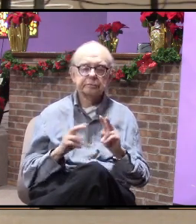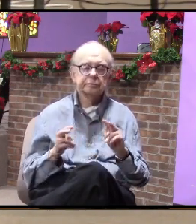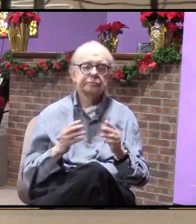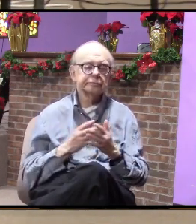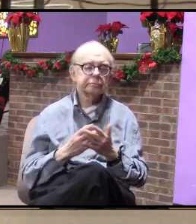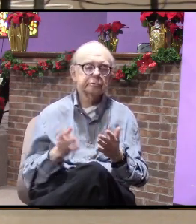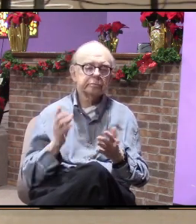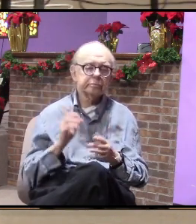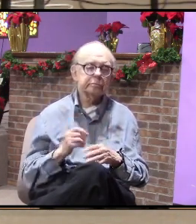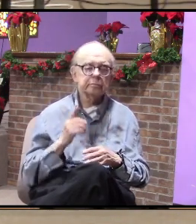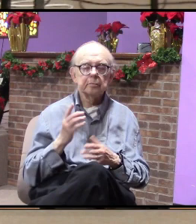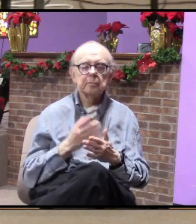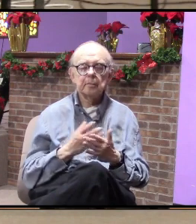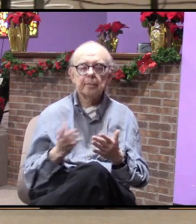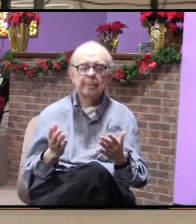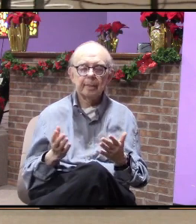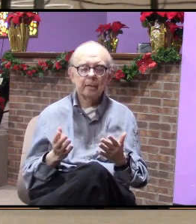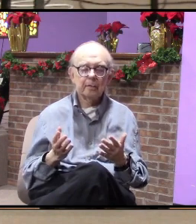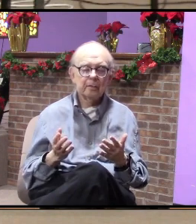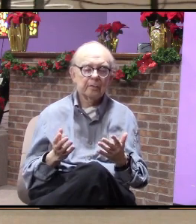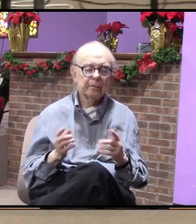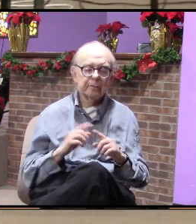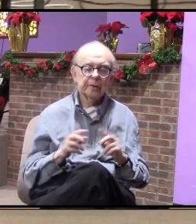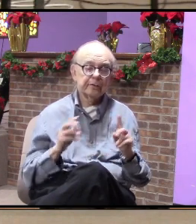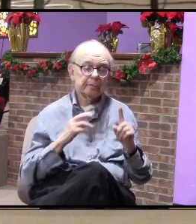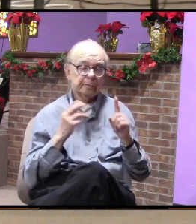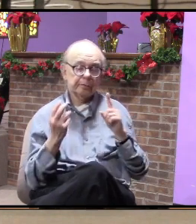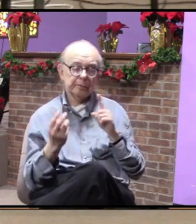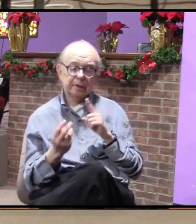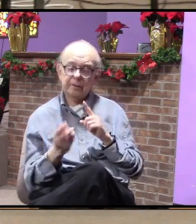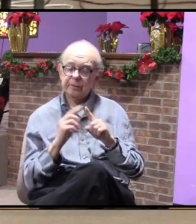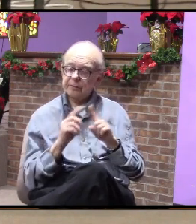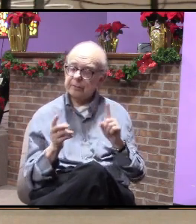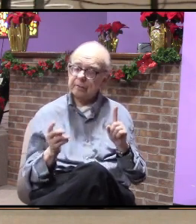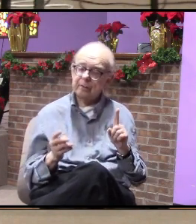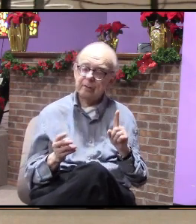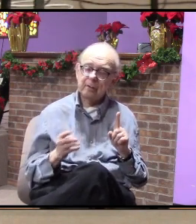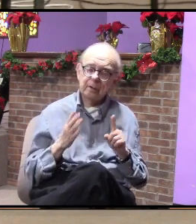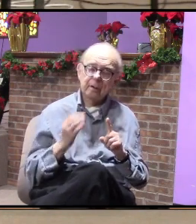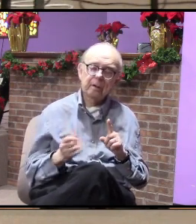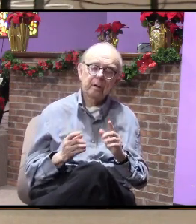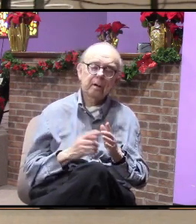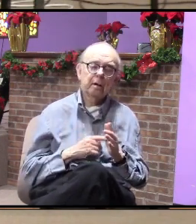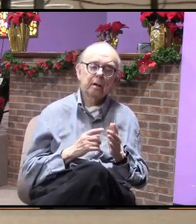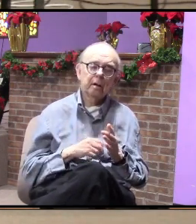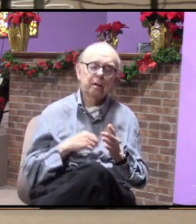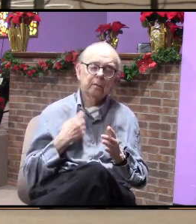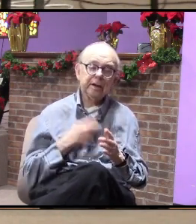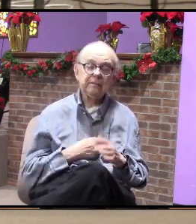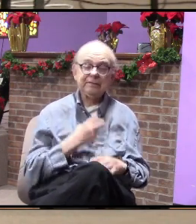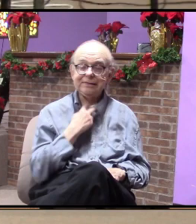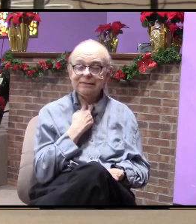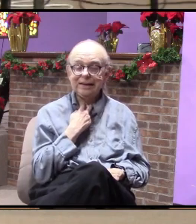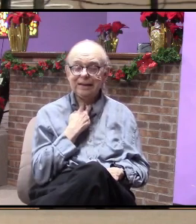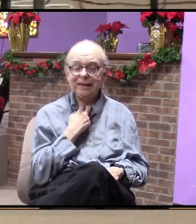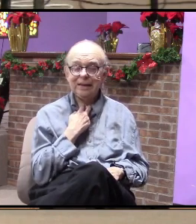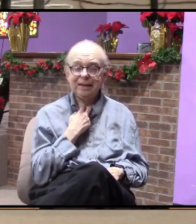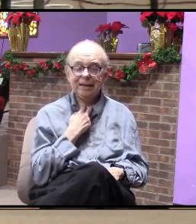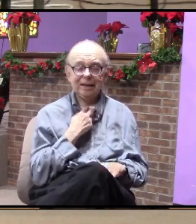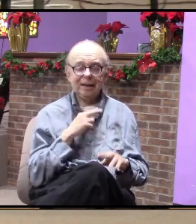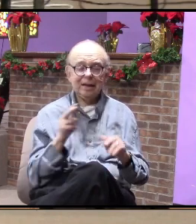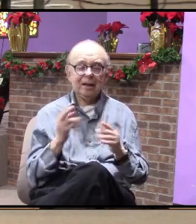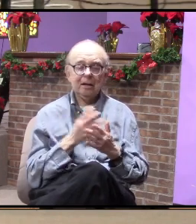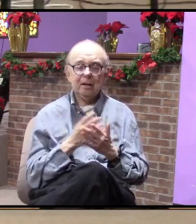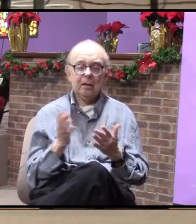things, we need to look at things from a different perspective. Because sometimes we get stuck in looking at